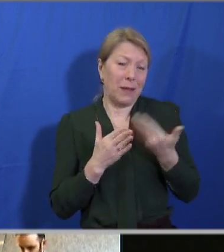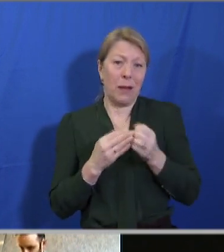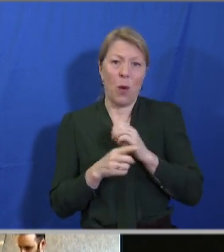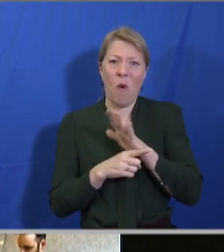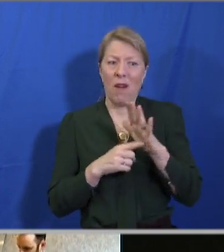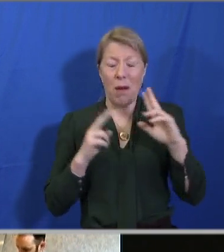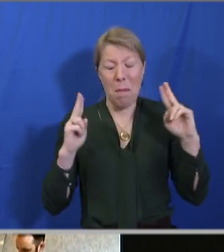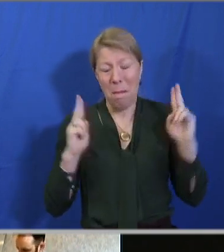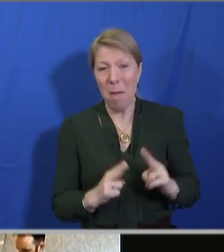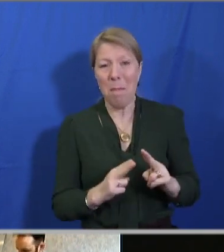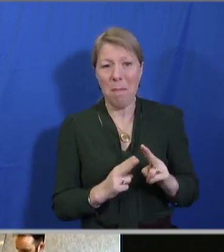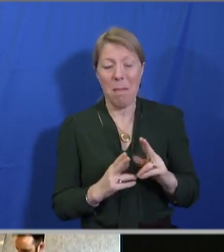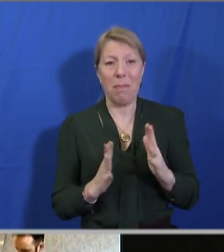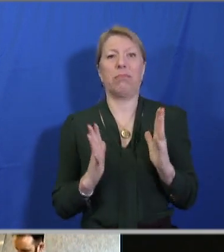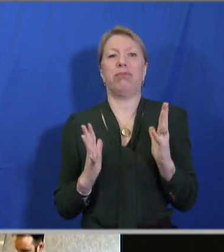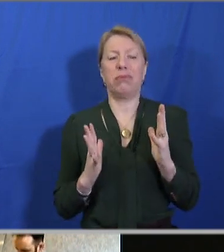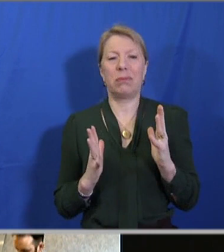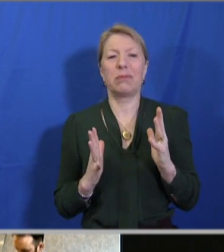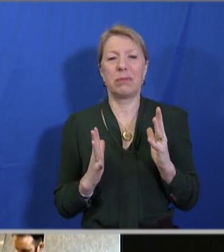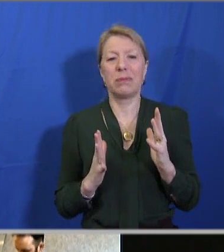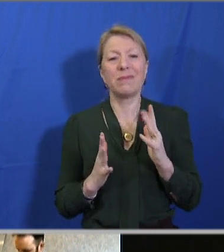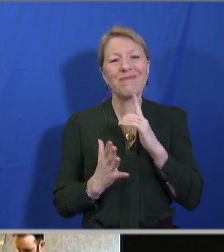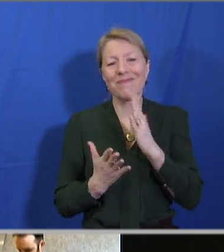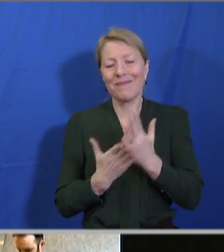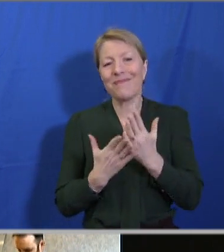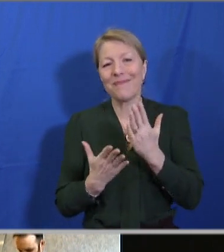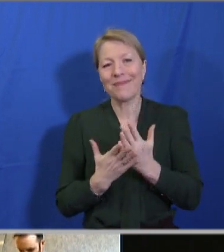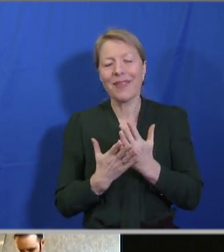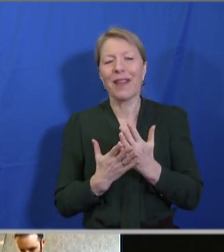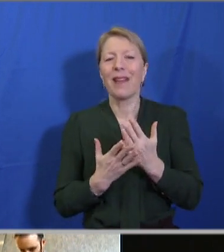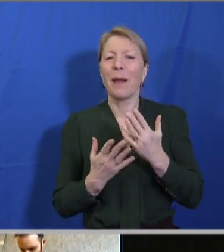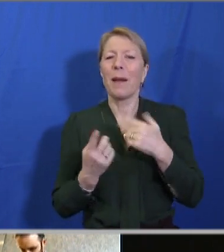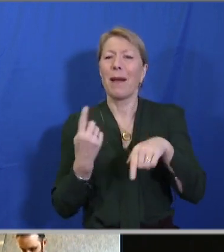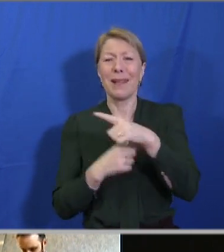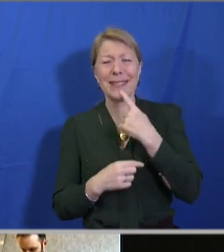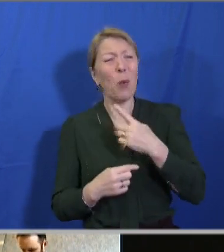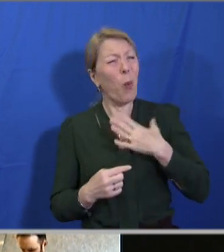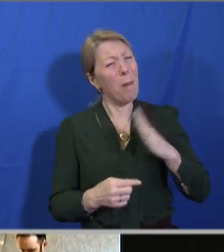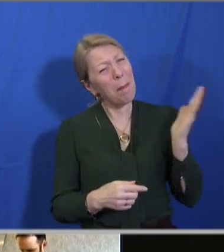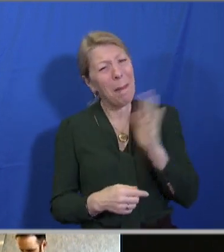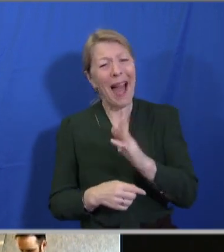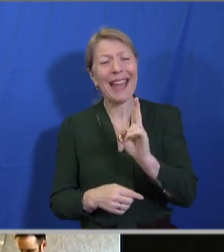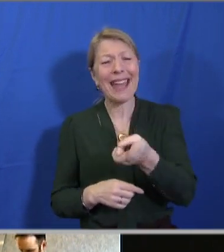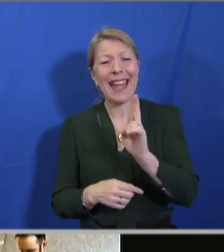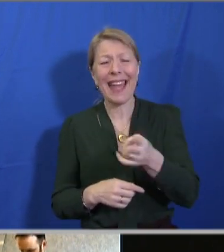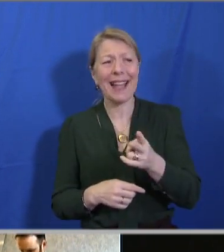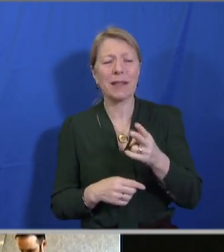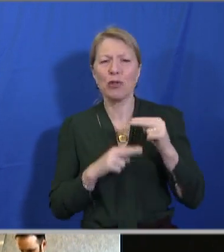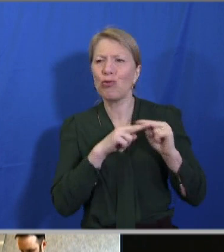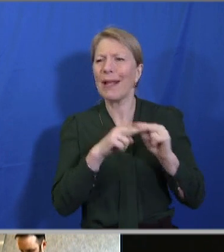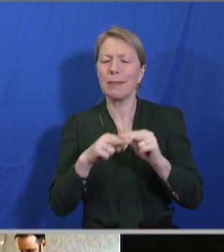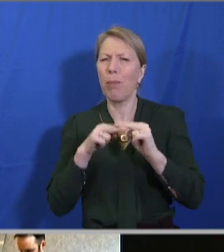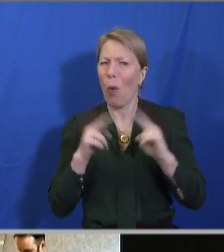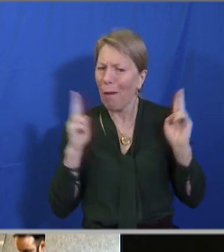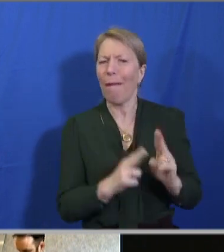And it's fully understandable that many people have been calling for the full reinstatement of these services. But it should be equally recognised, however, that